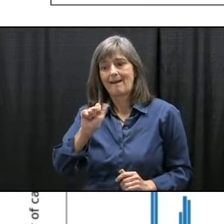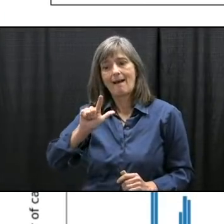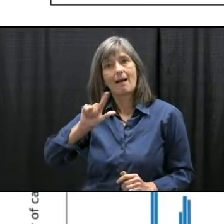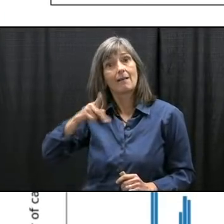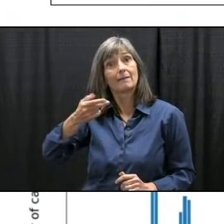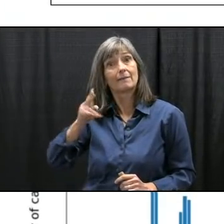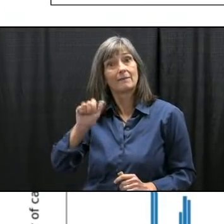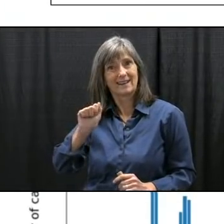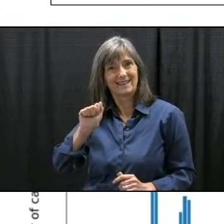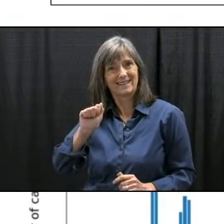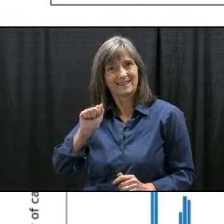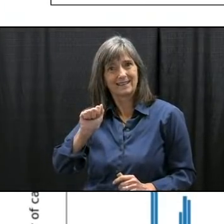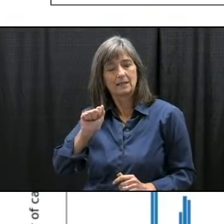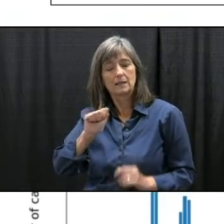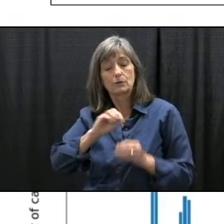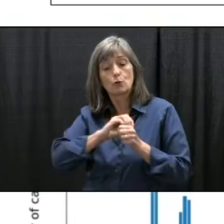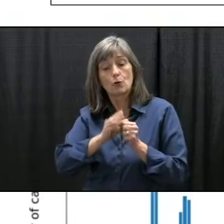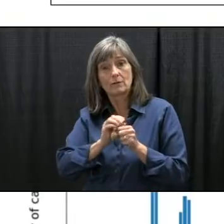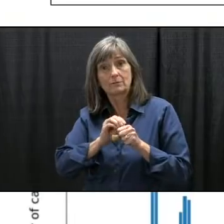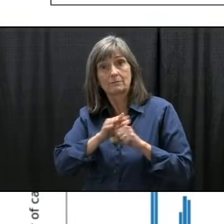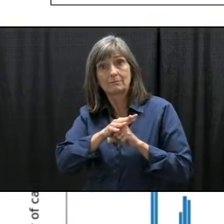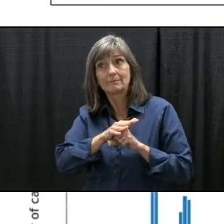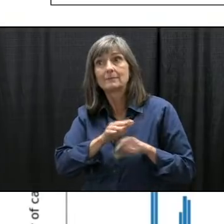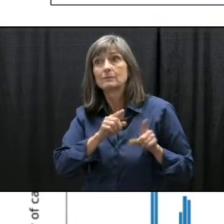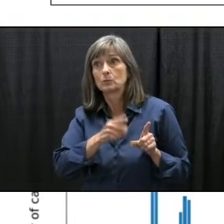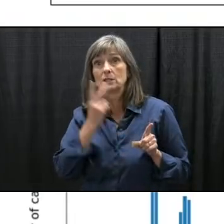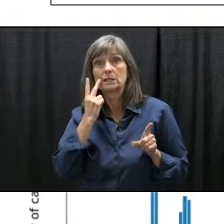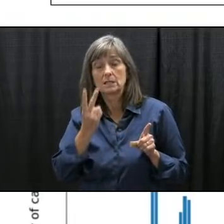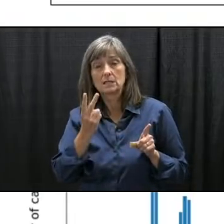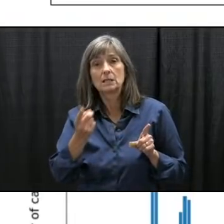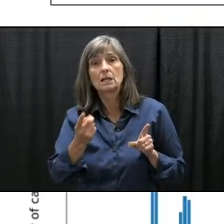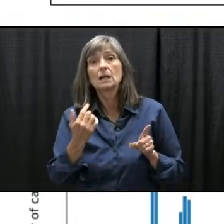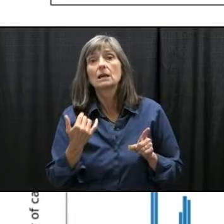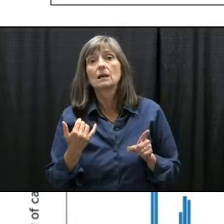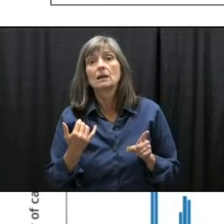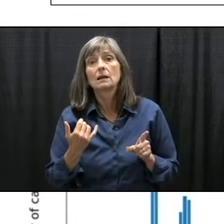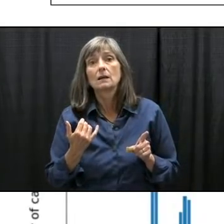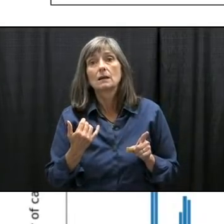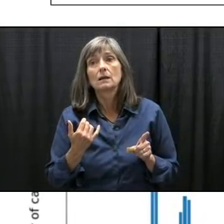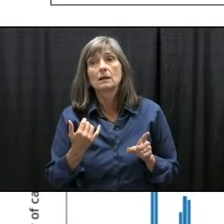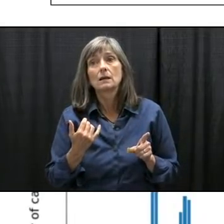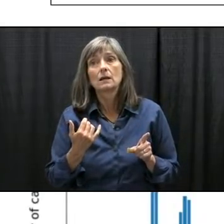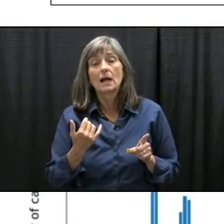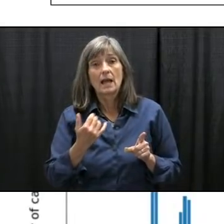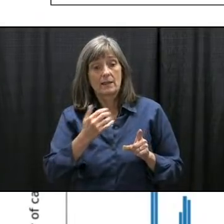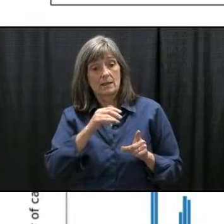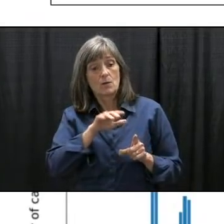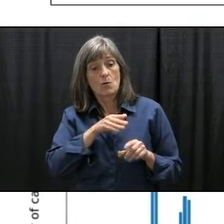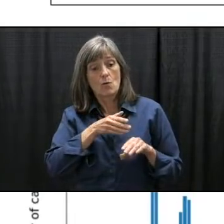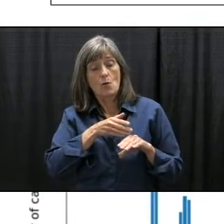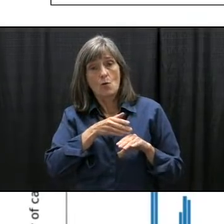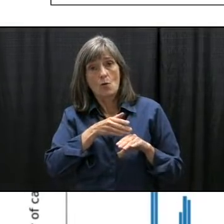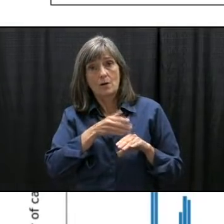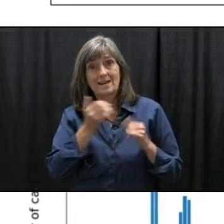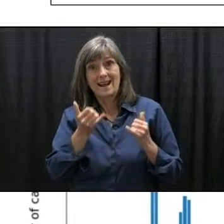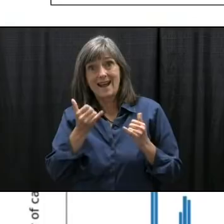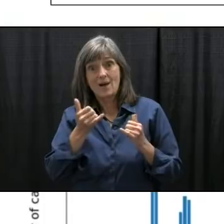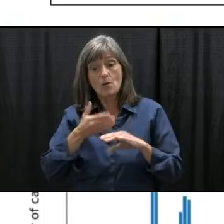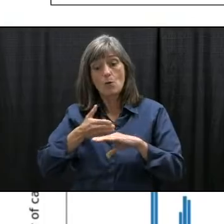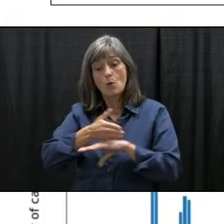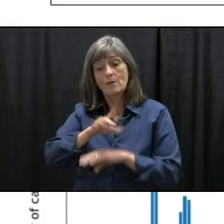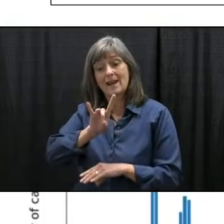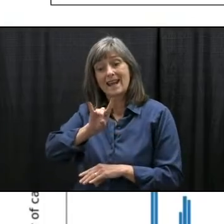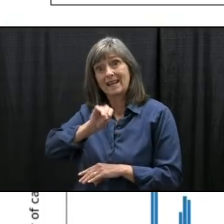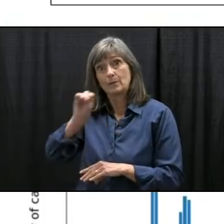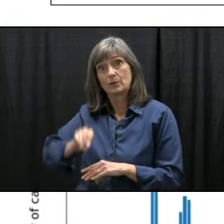and now over 80% of The cases are now due to the